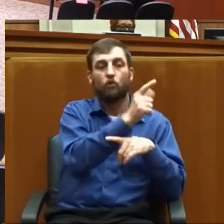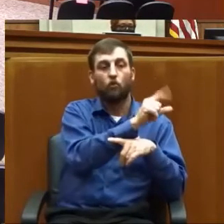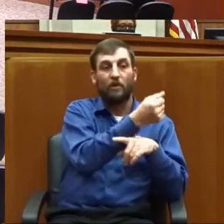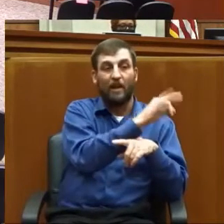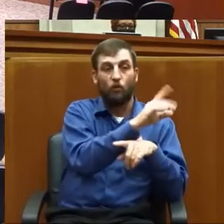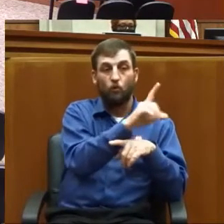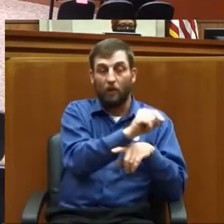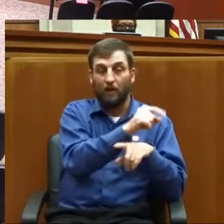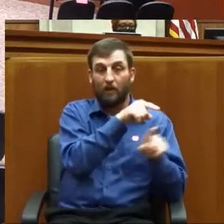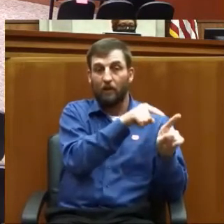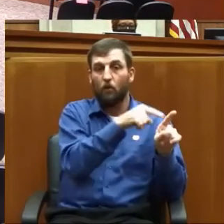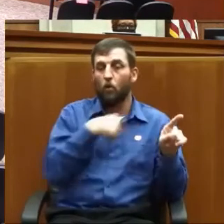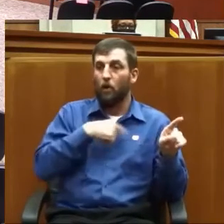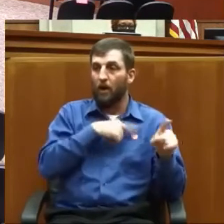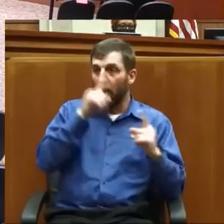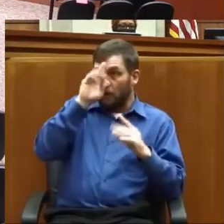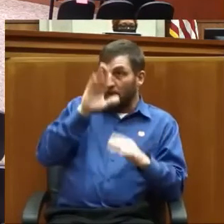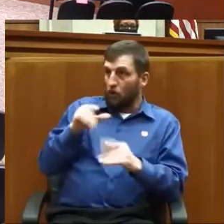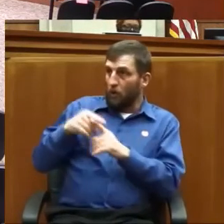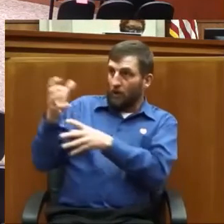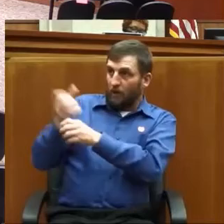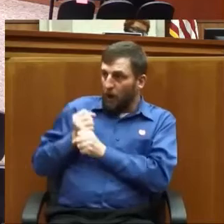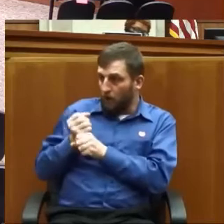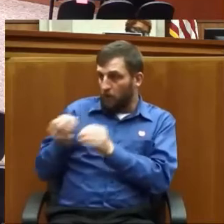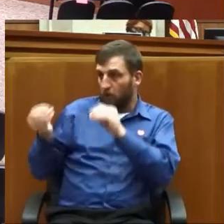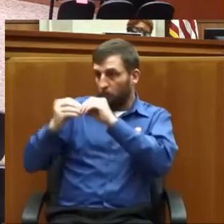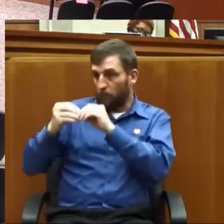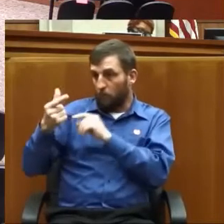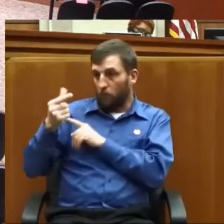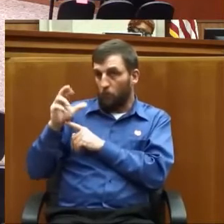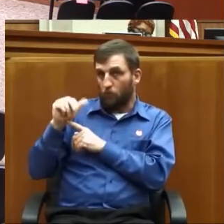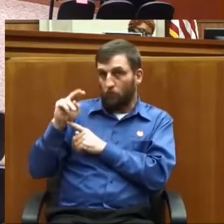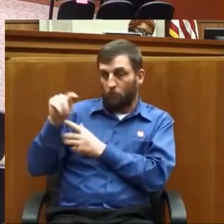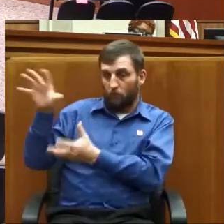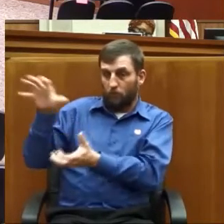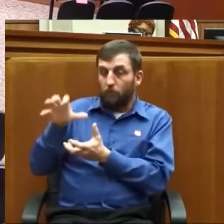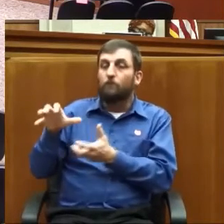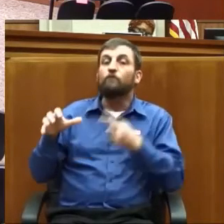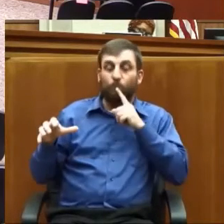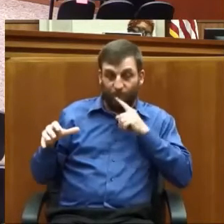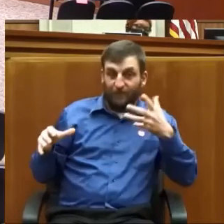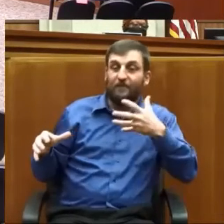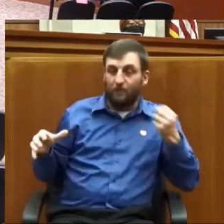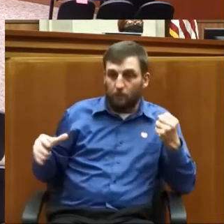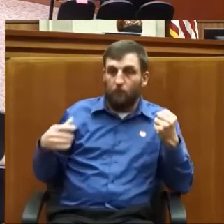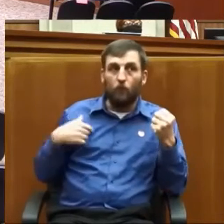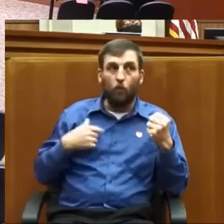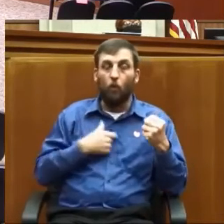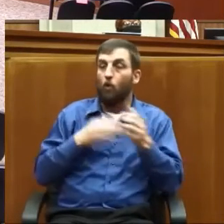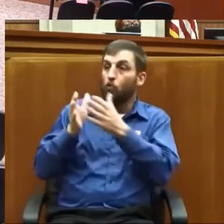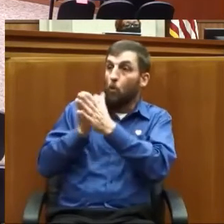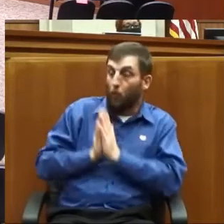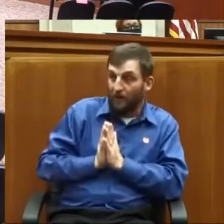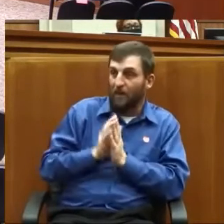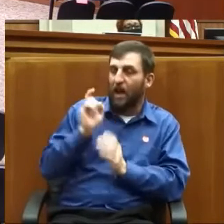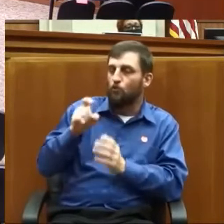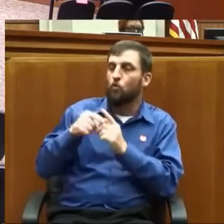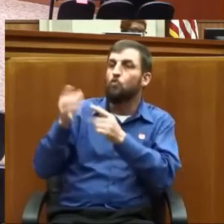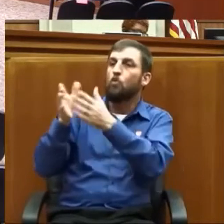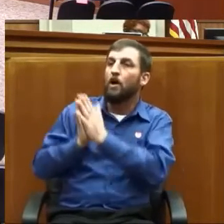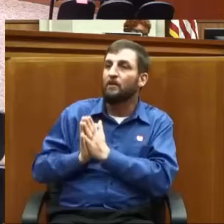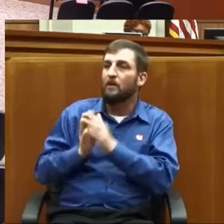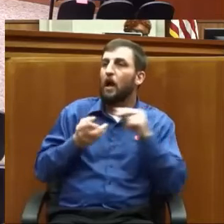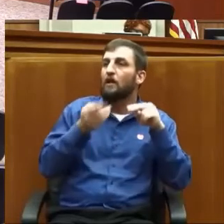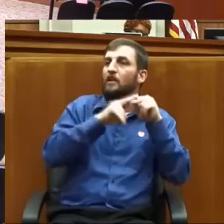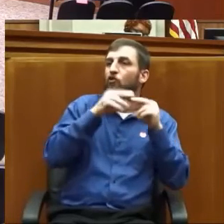we anticipated getting some additional grants, which we did. At the point at which we requested that, we had to request additional money